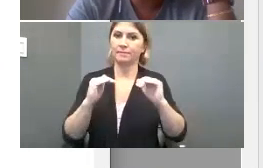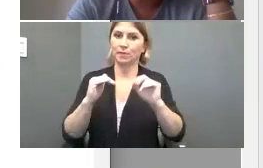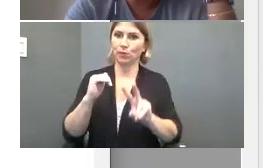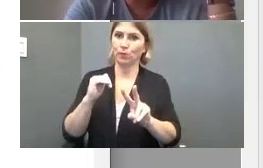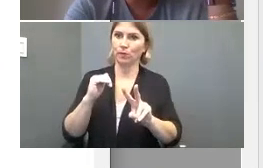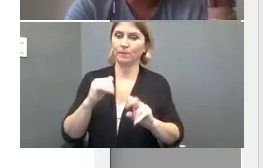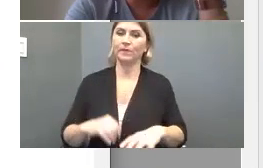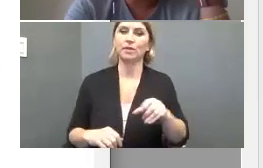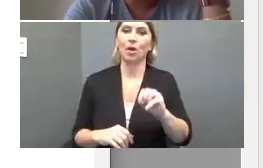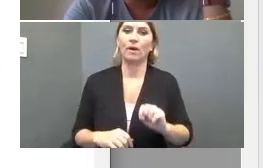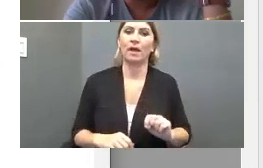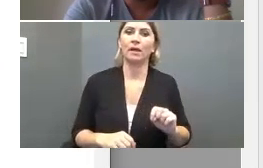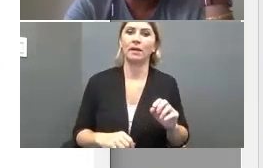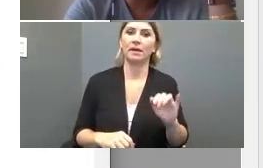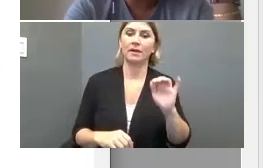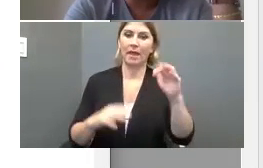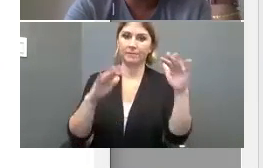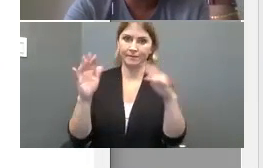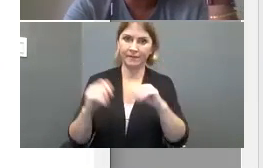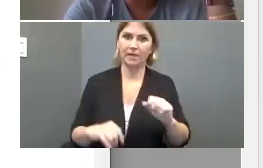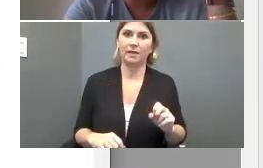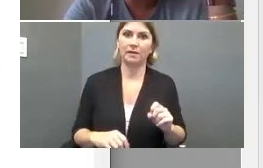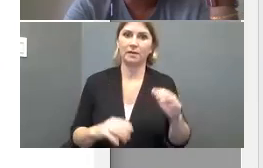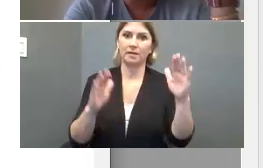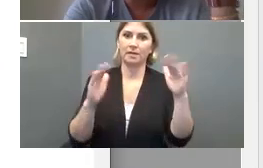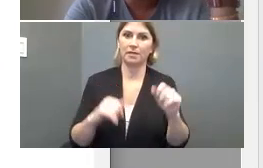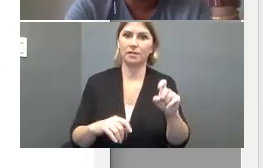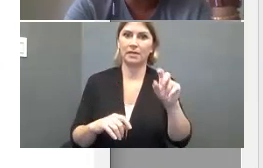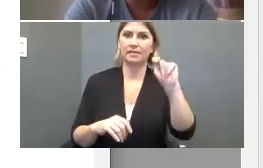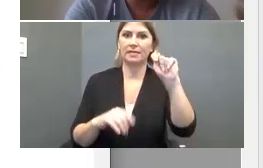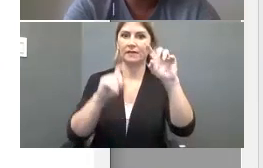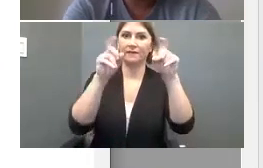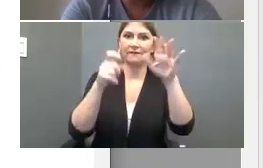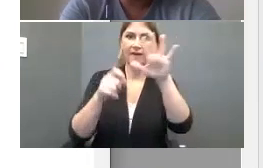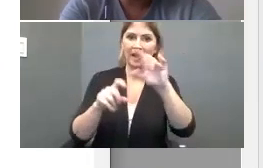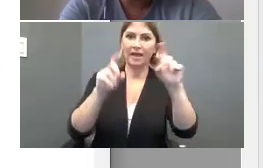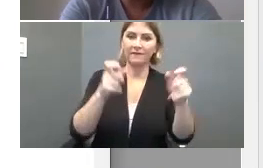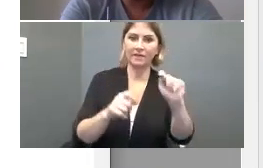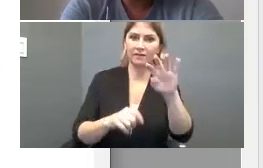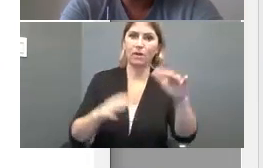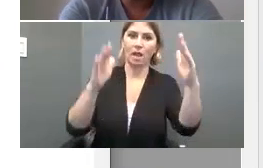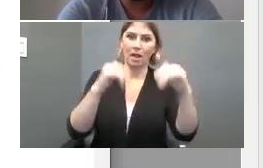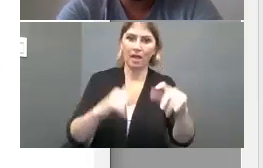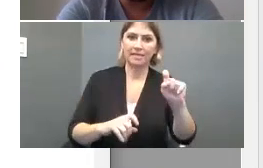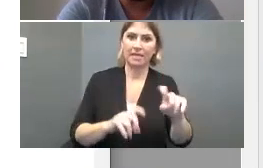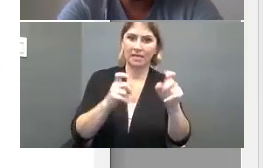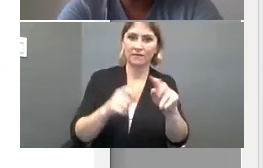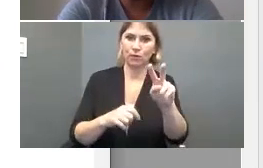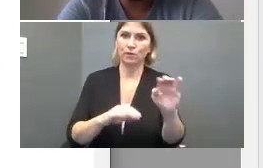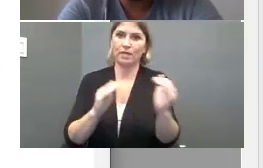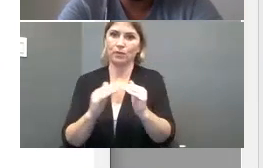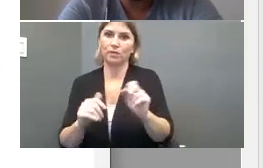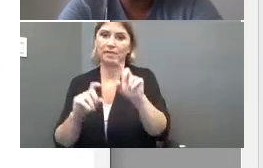So T of 3 equals to T of 2 plus 3, T of 2 equals to T of 1 plus 2, and then T of